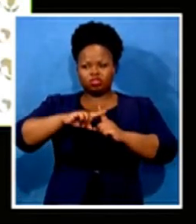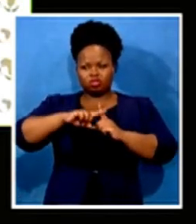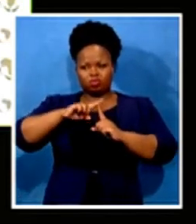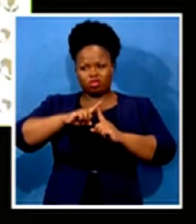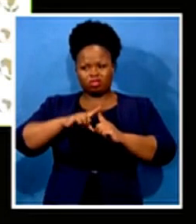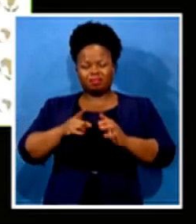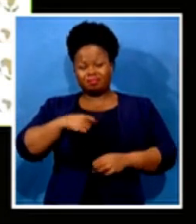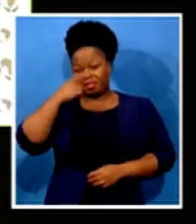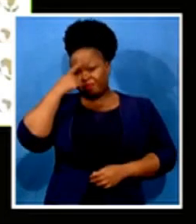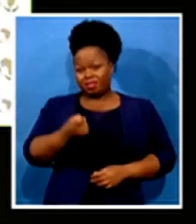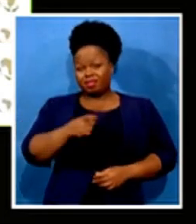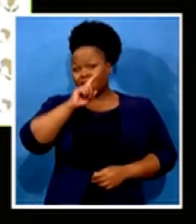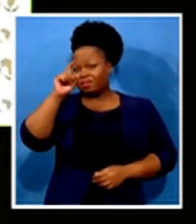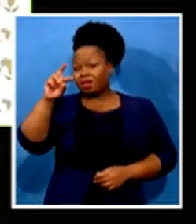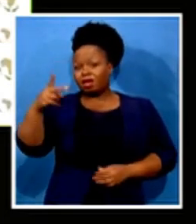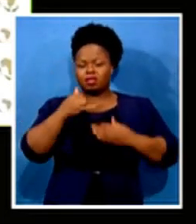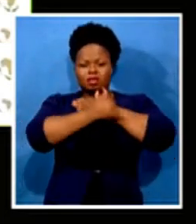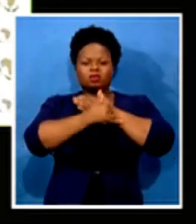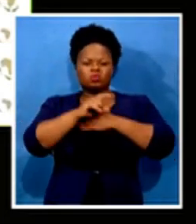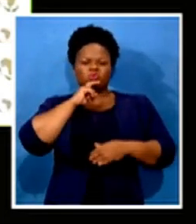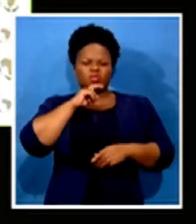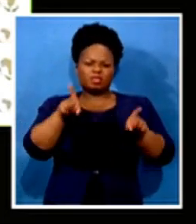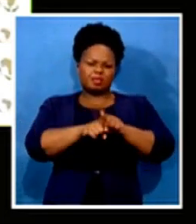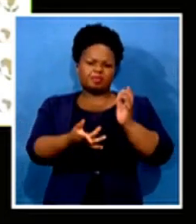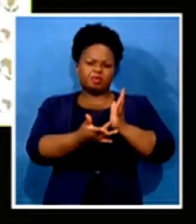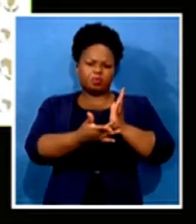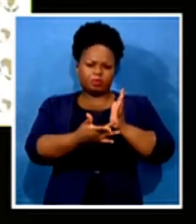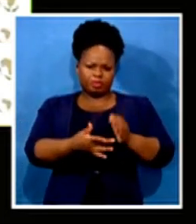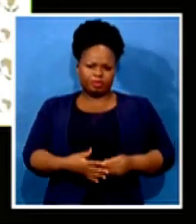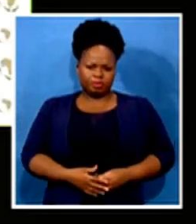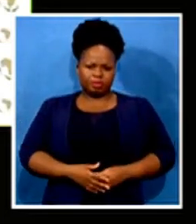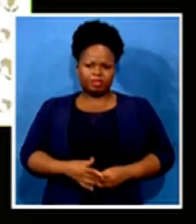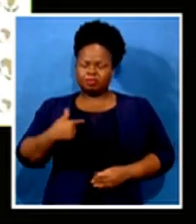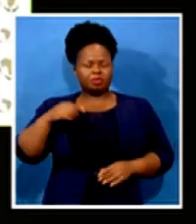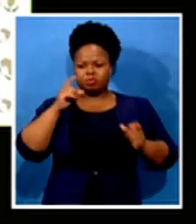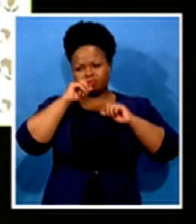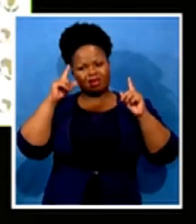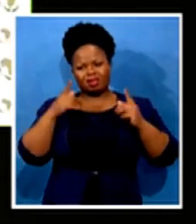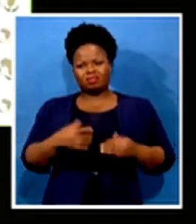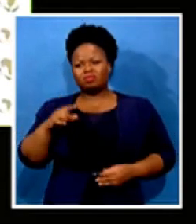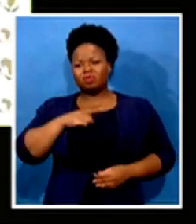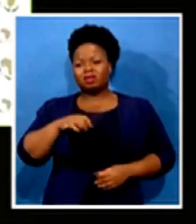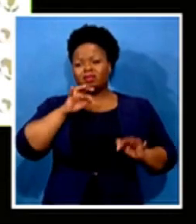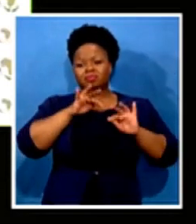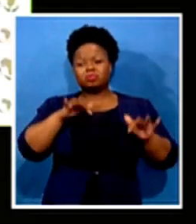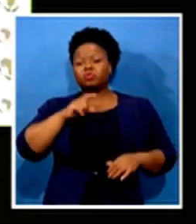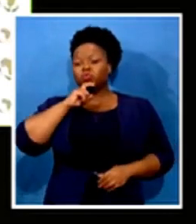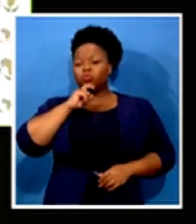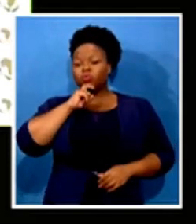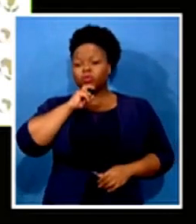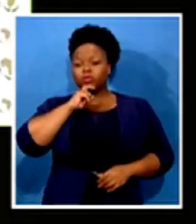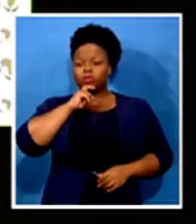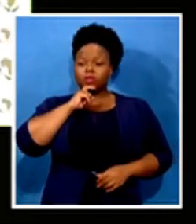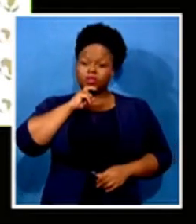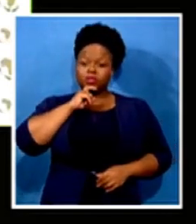same technologies. I would not be surprised that people are using other cooling systems,